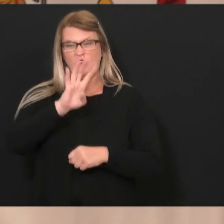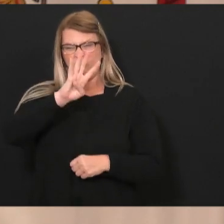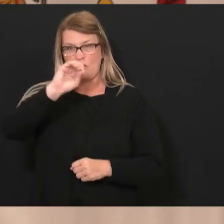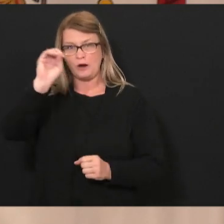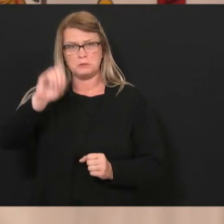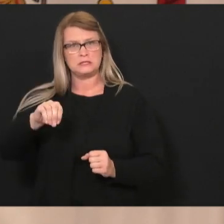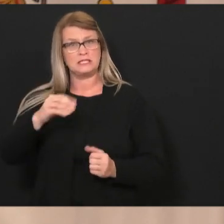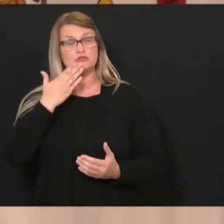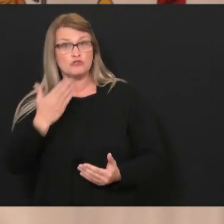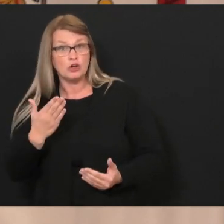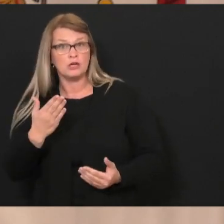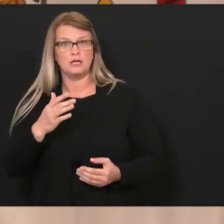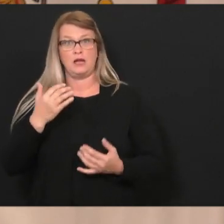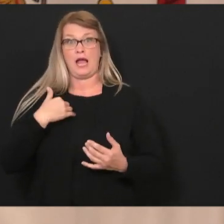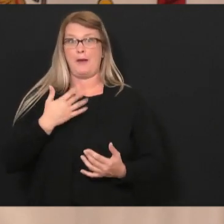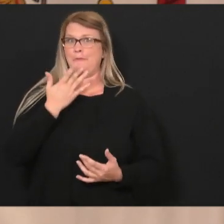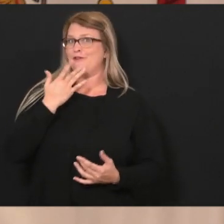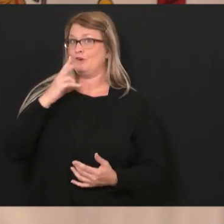better.